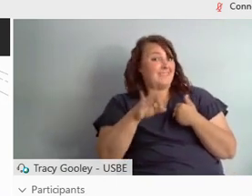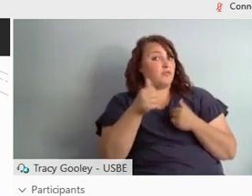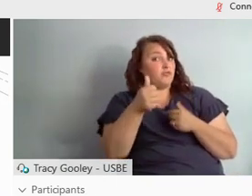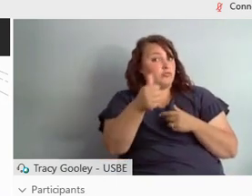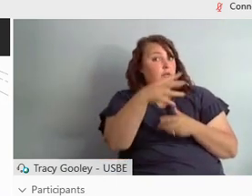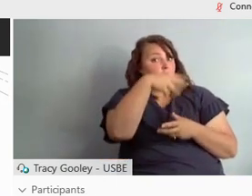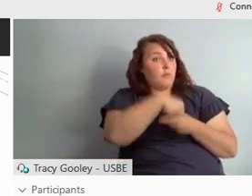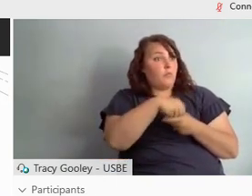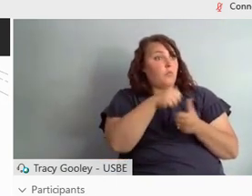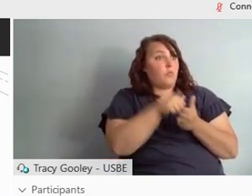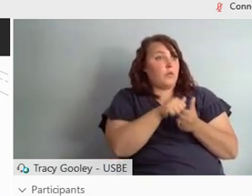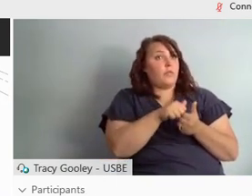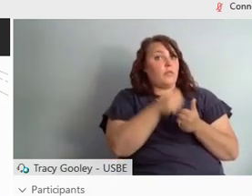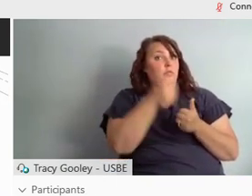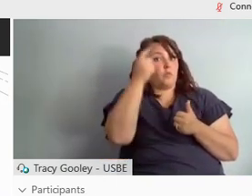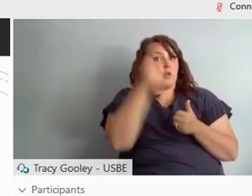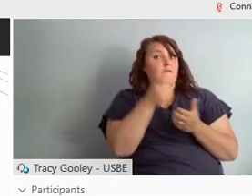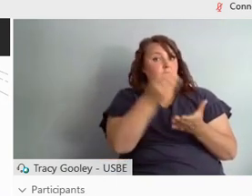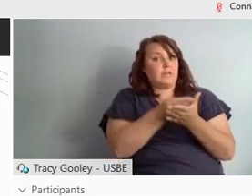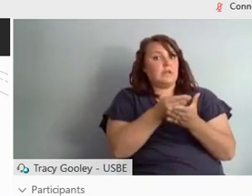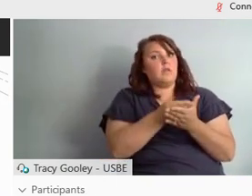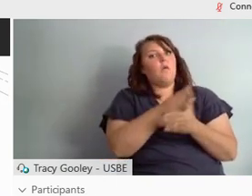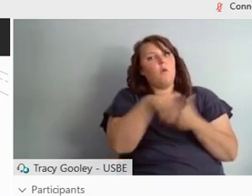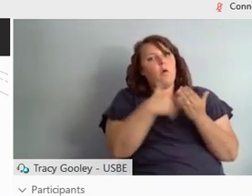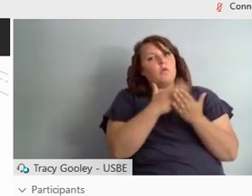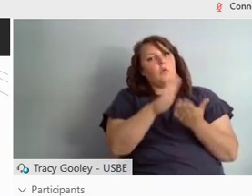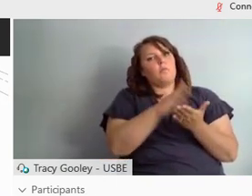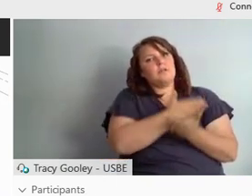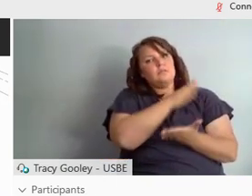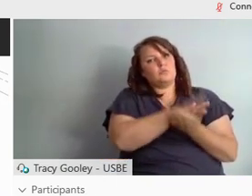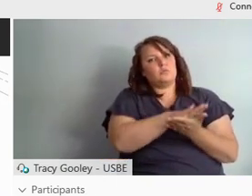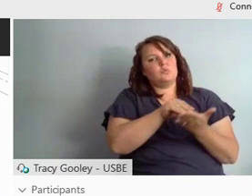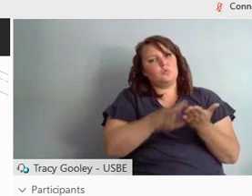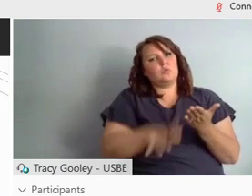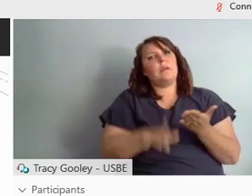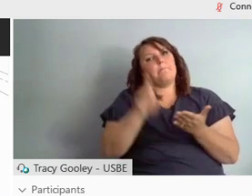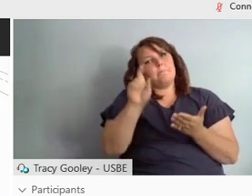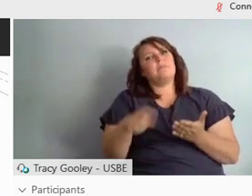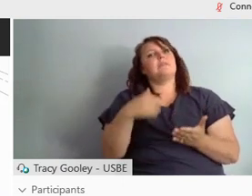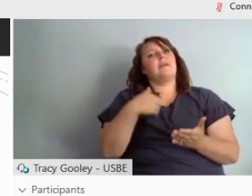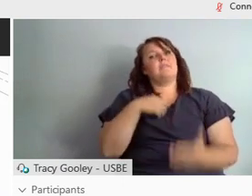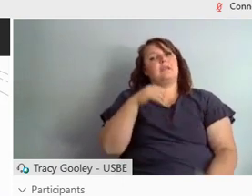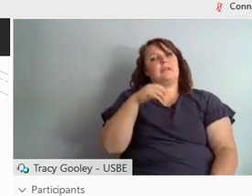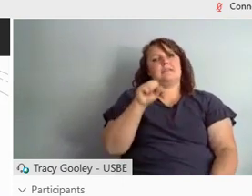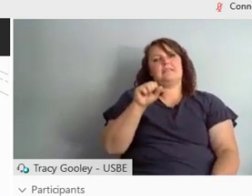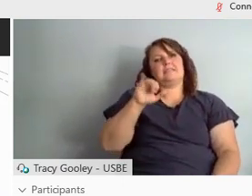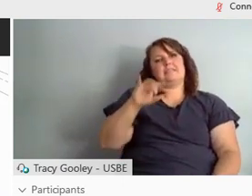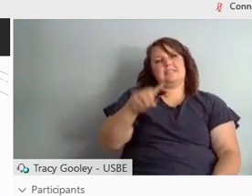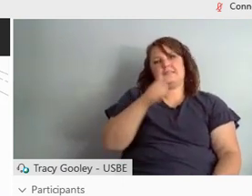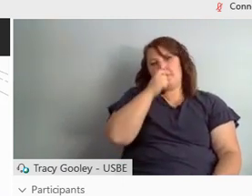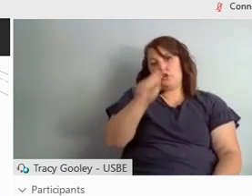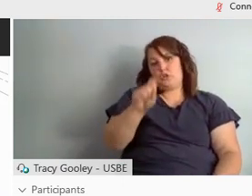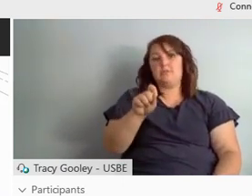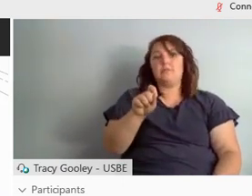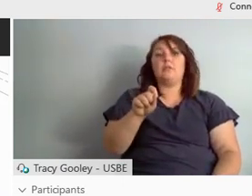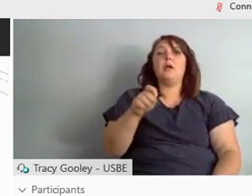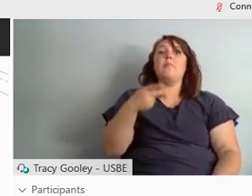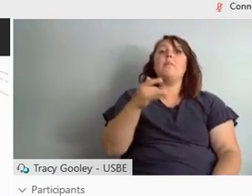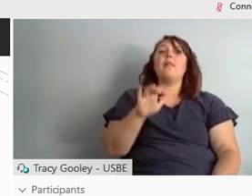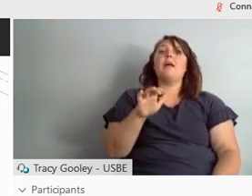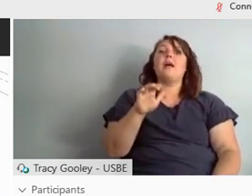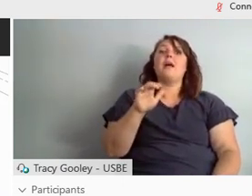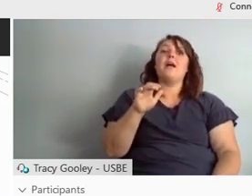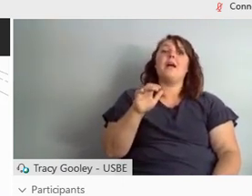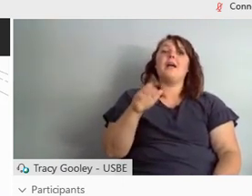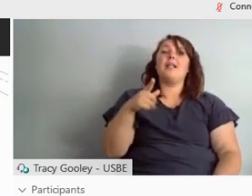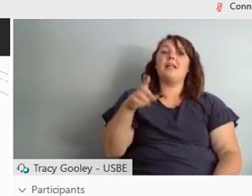funding, then all of your preschool students must have an SSID. Public LEAs, like your larger school districts or